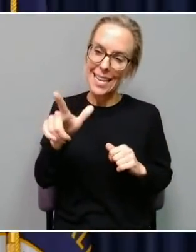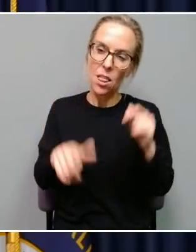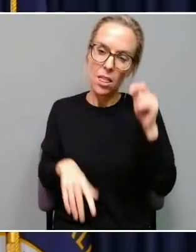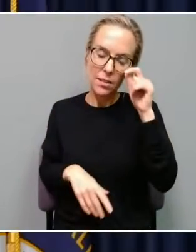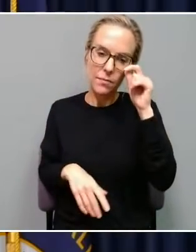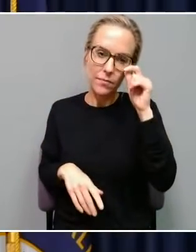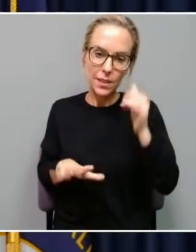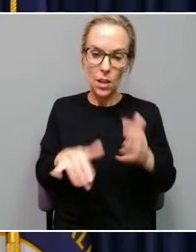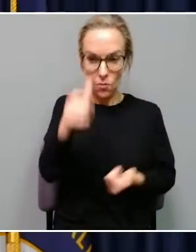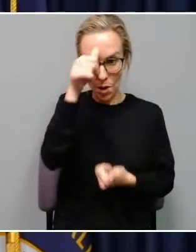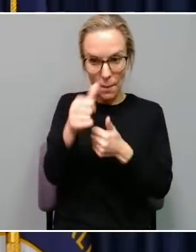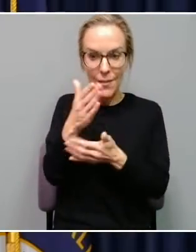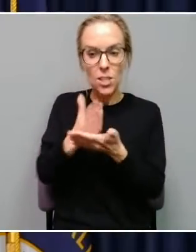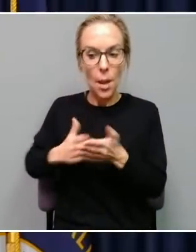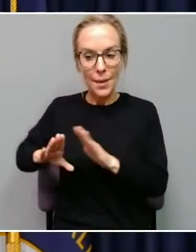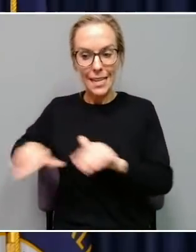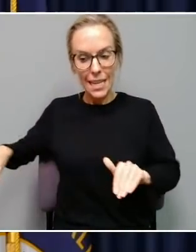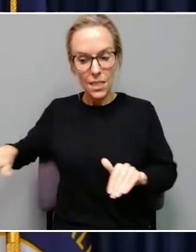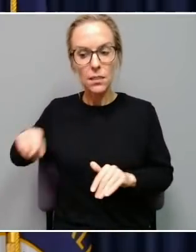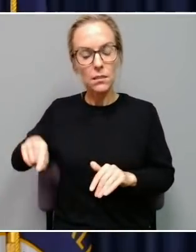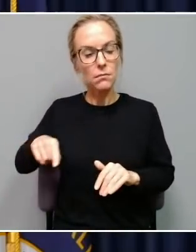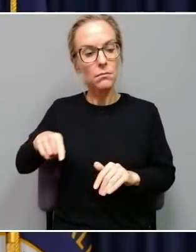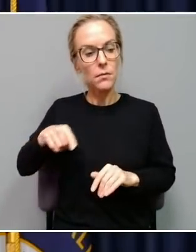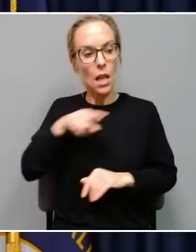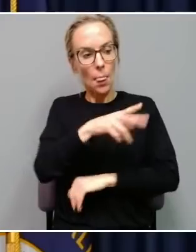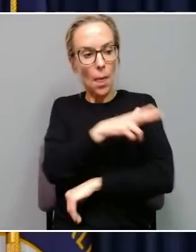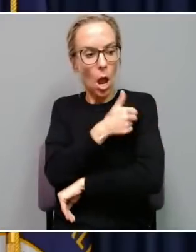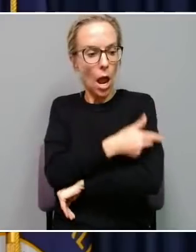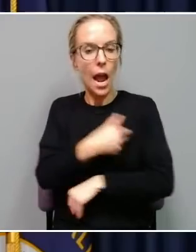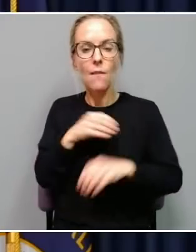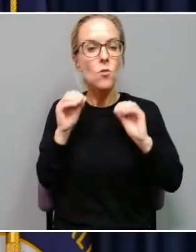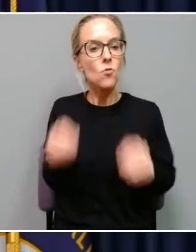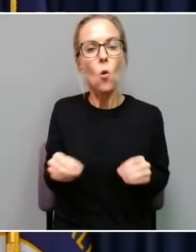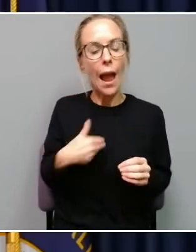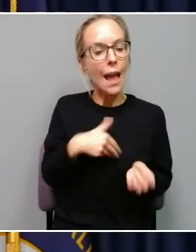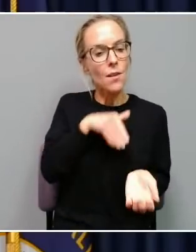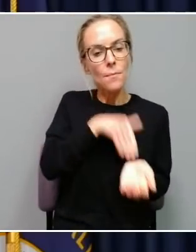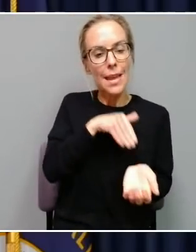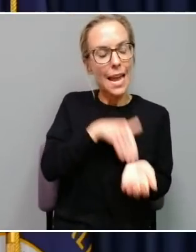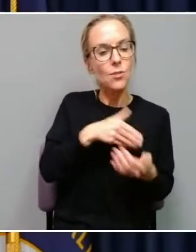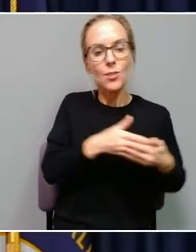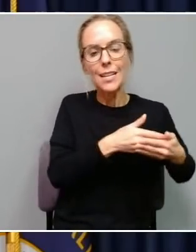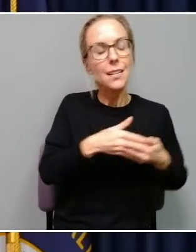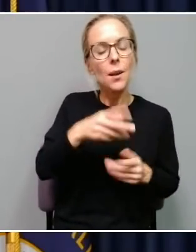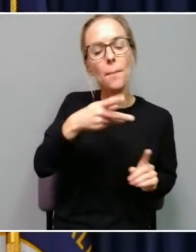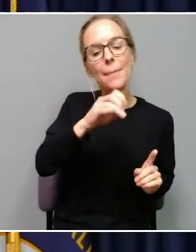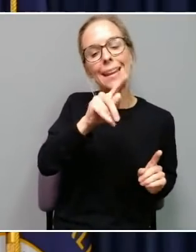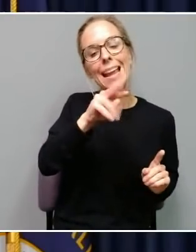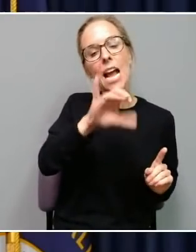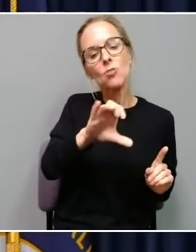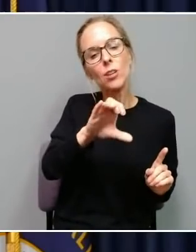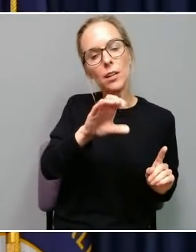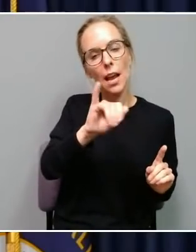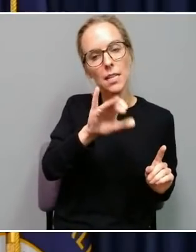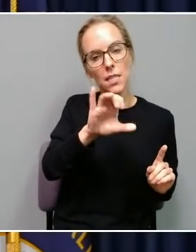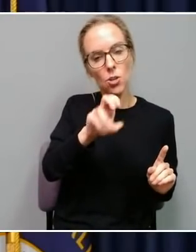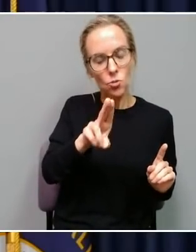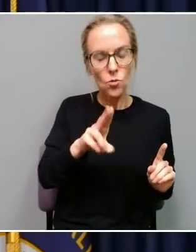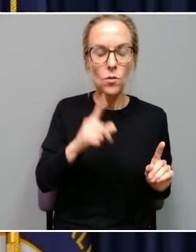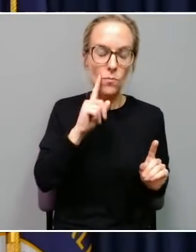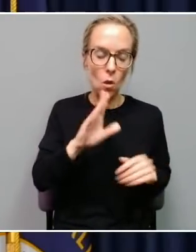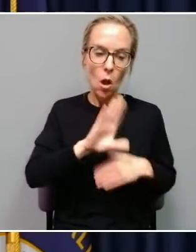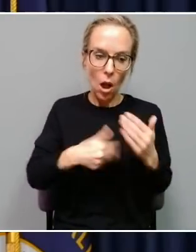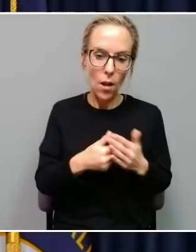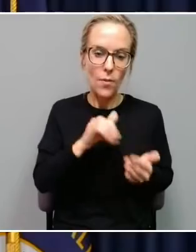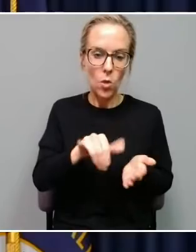some kids in hospitals that don't have pediatric ICU, so we don't know that we have all of those